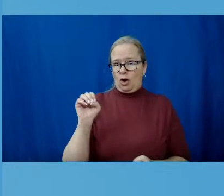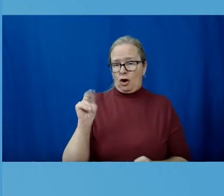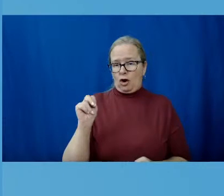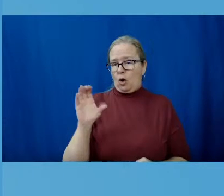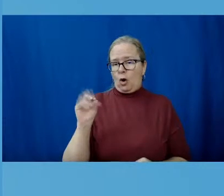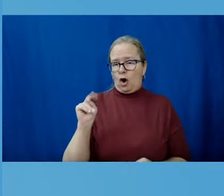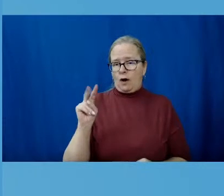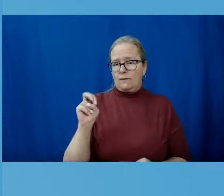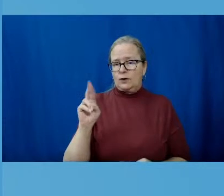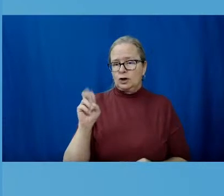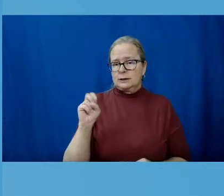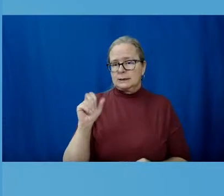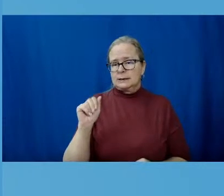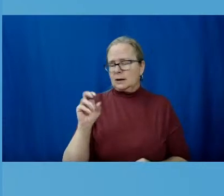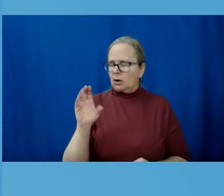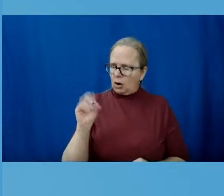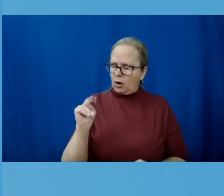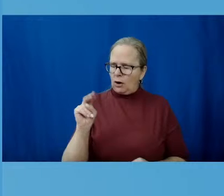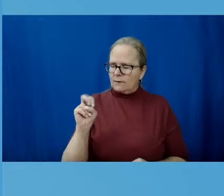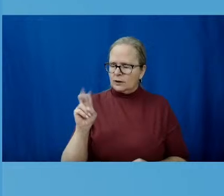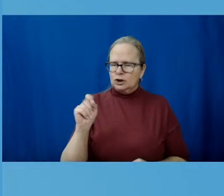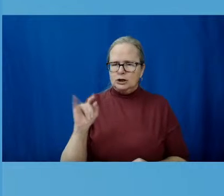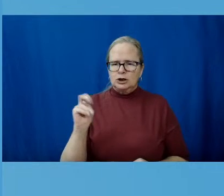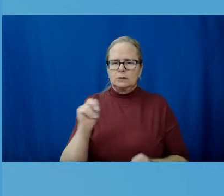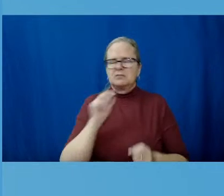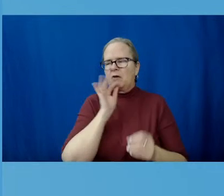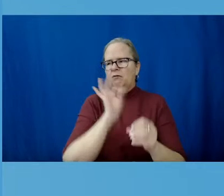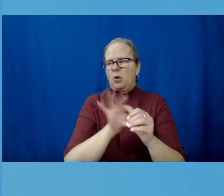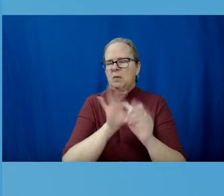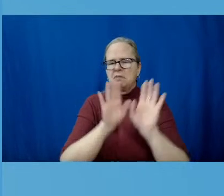of the deep unpopularity that